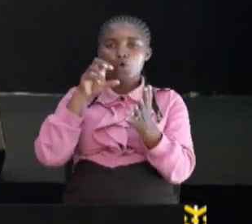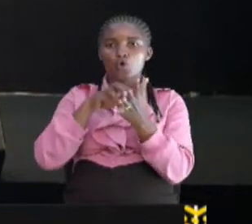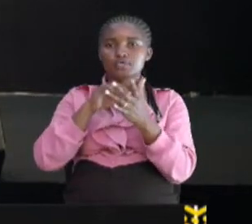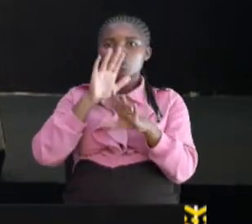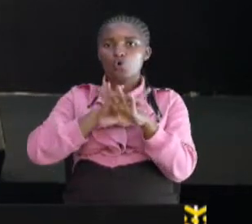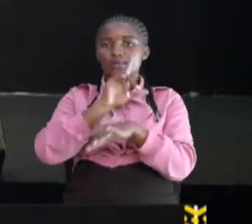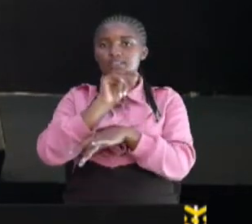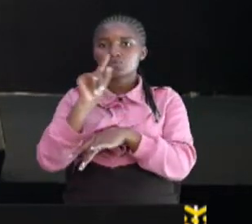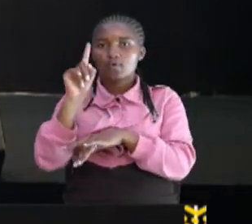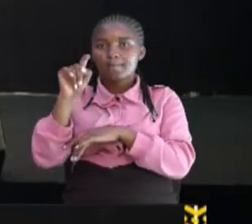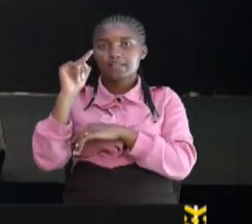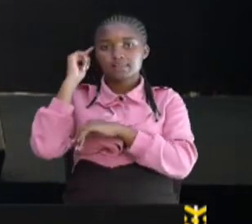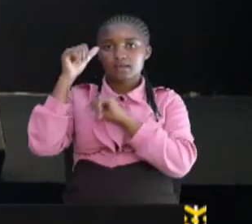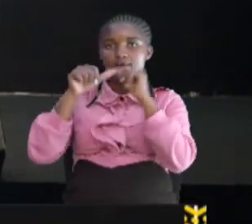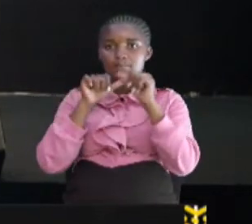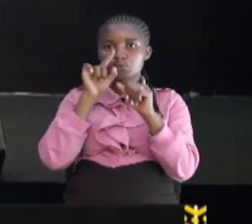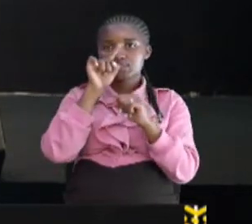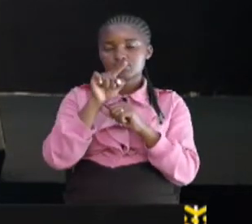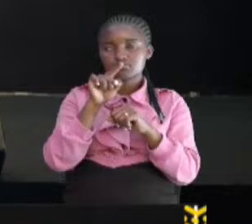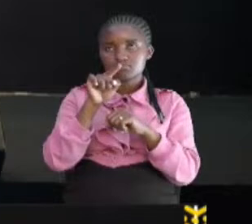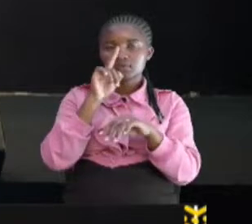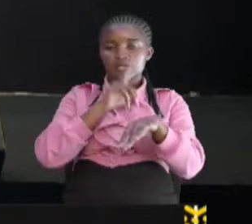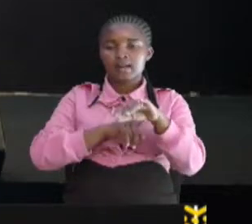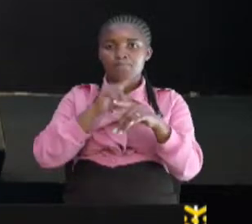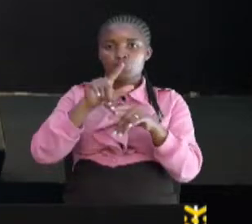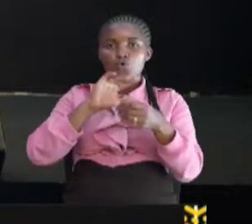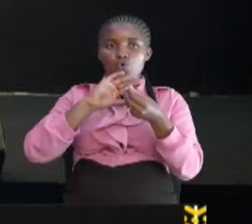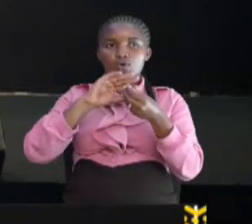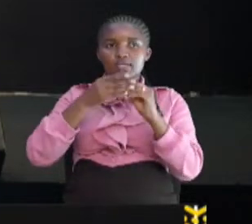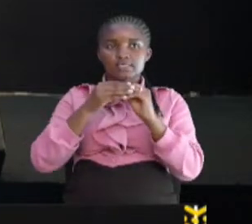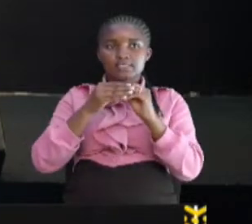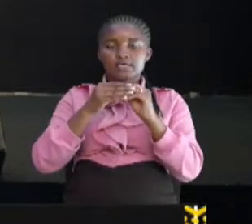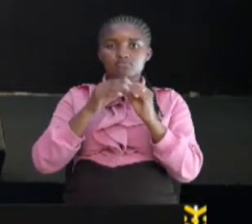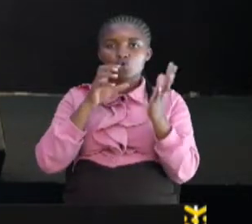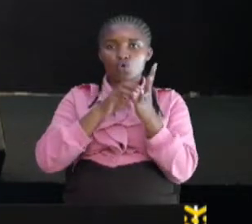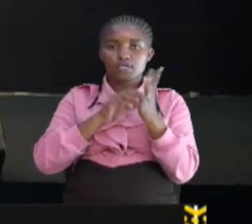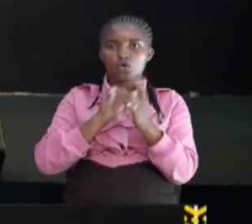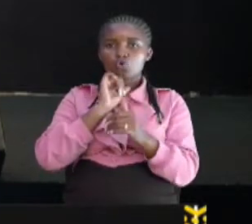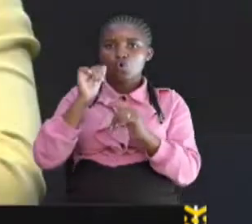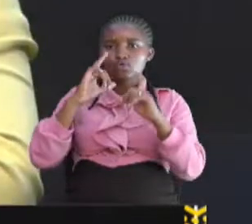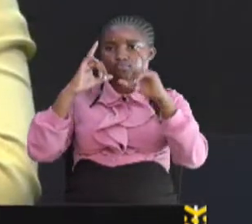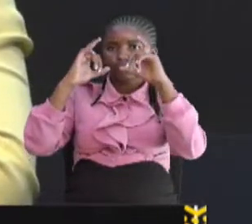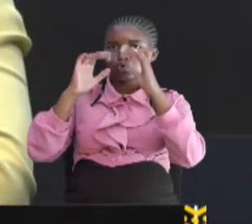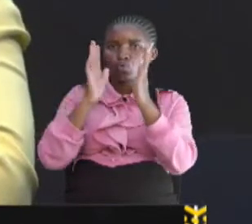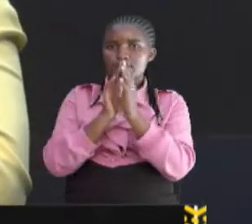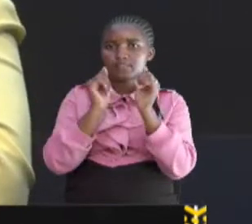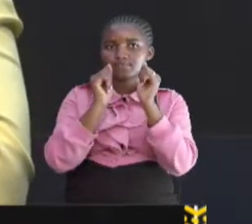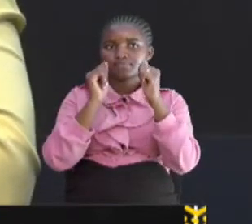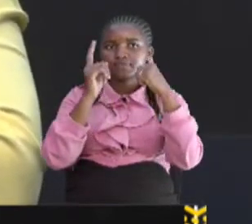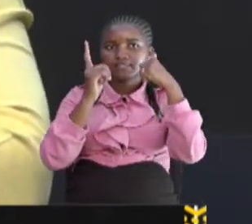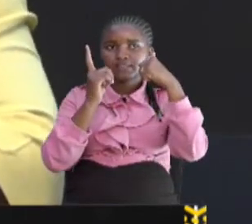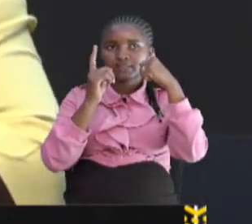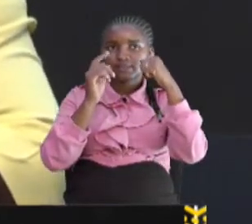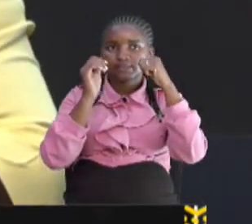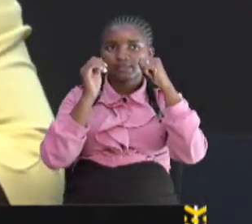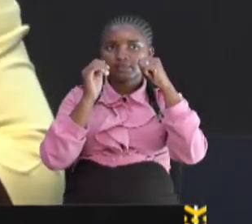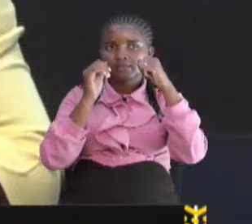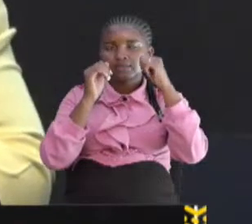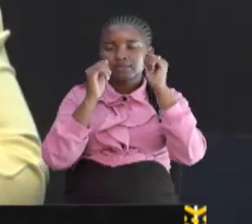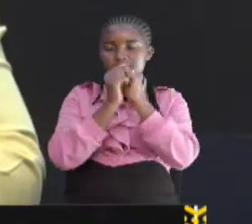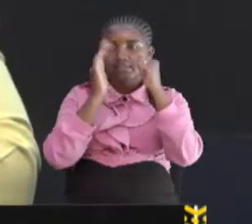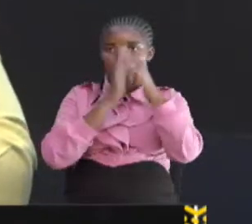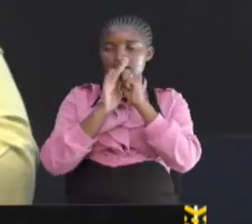TikTok, you need to think about this when creating your content. Do not shoot with a 16:9, shoot with a